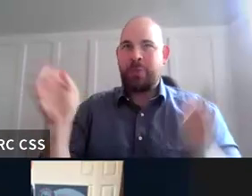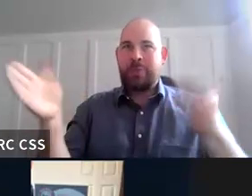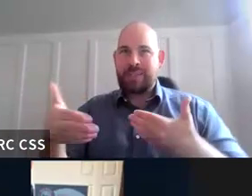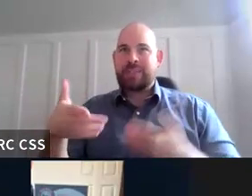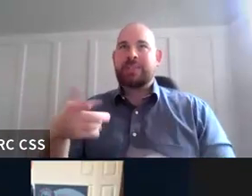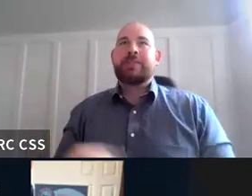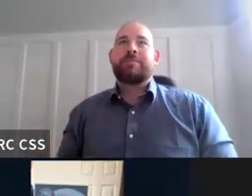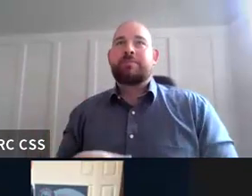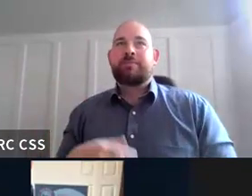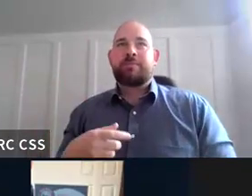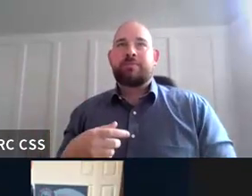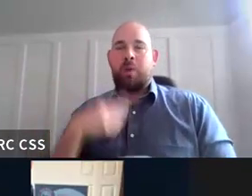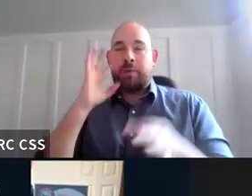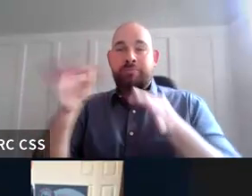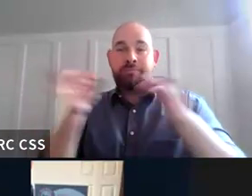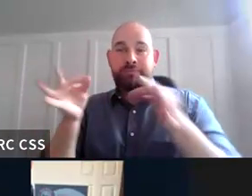all of that as well.